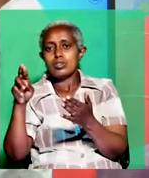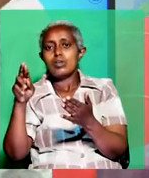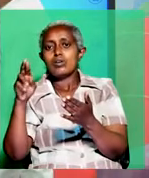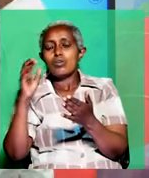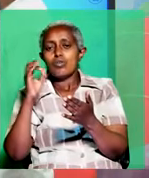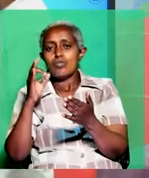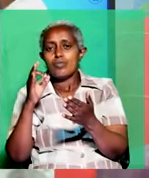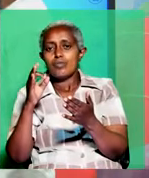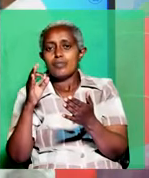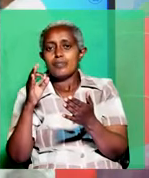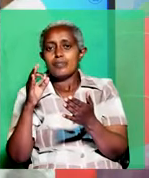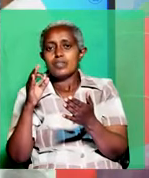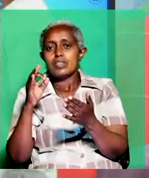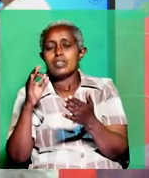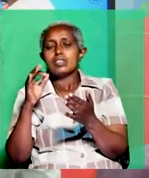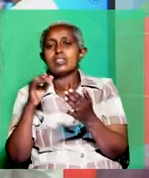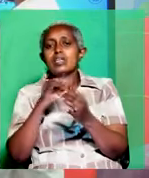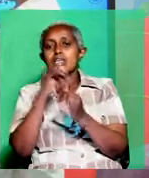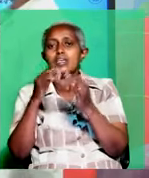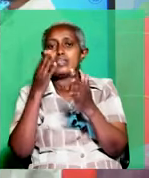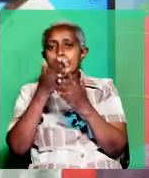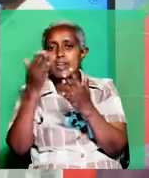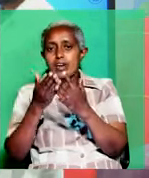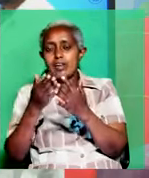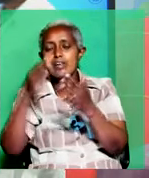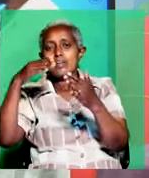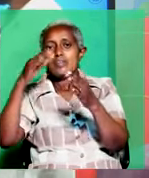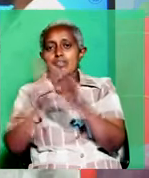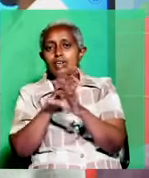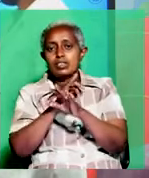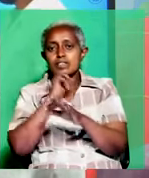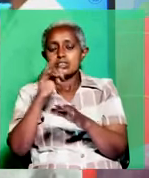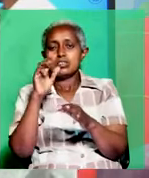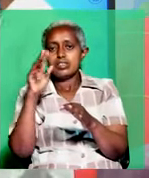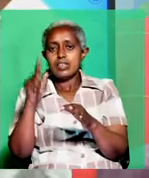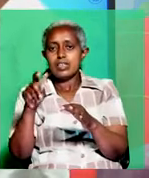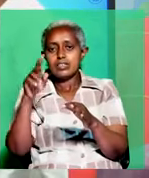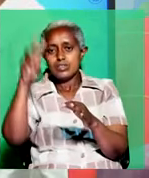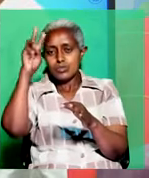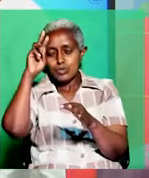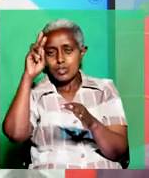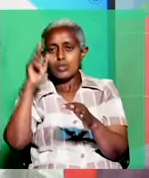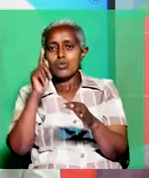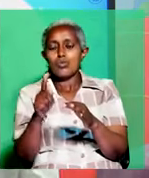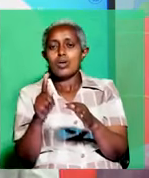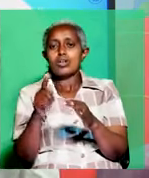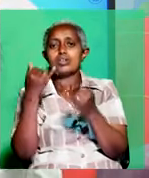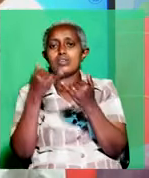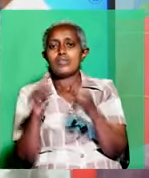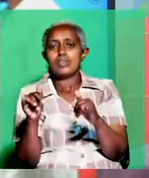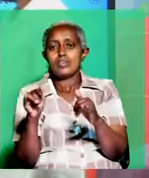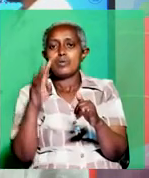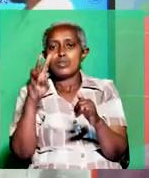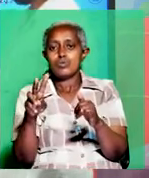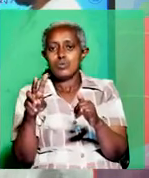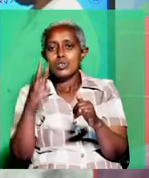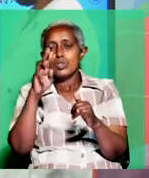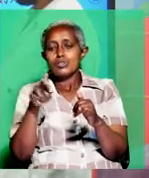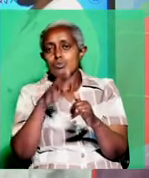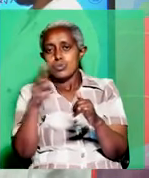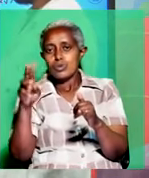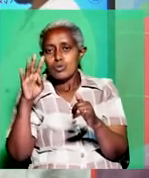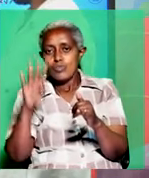of the internal function. It's not x here, it is 4 plus x squared. Therefore 1 divided by 2, the square root